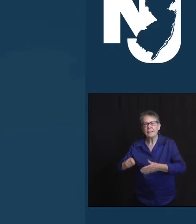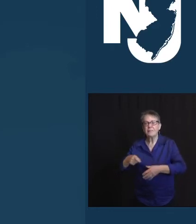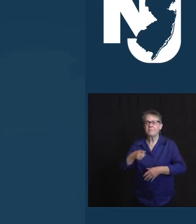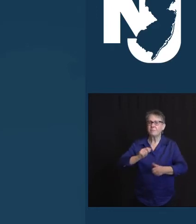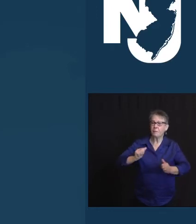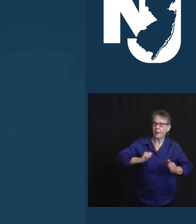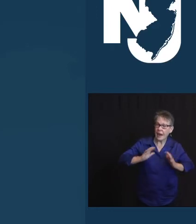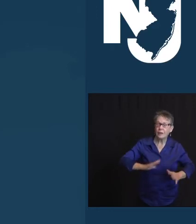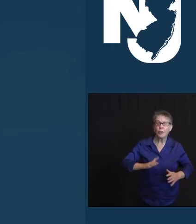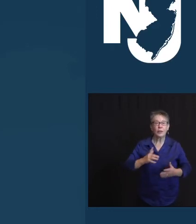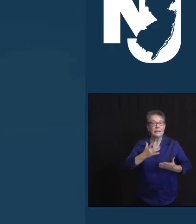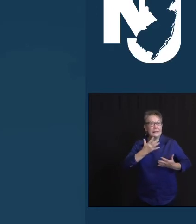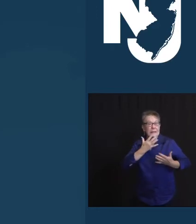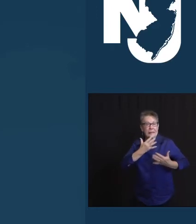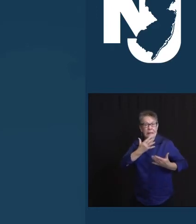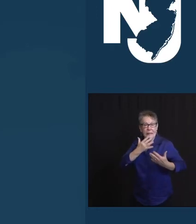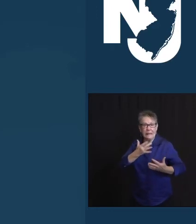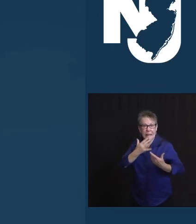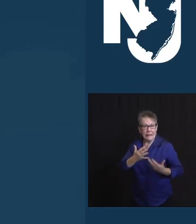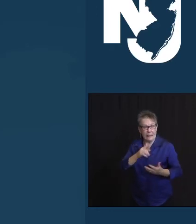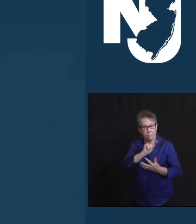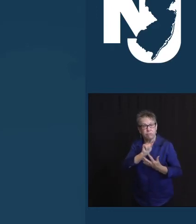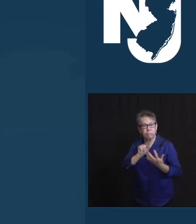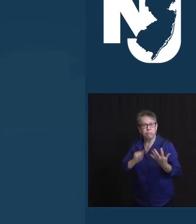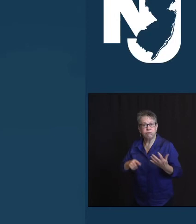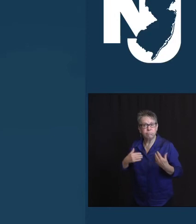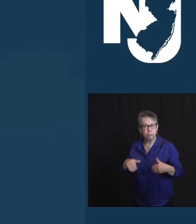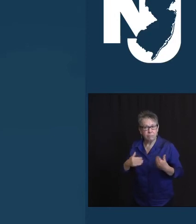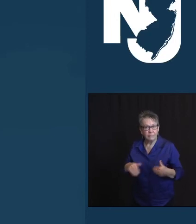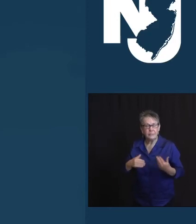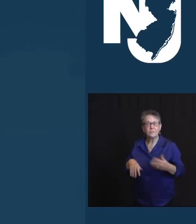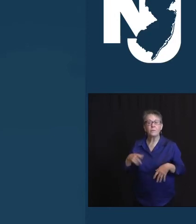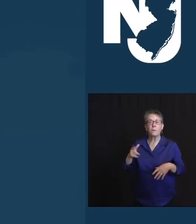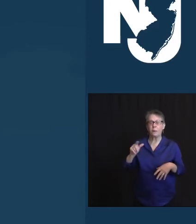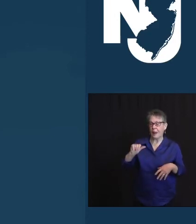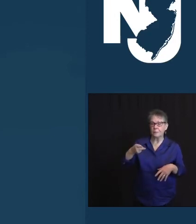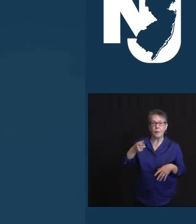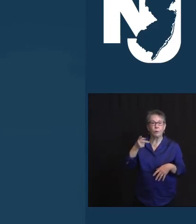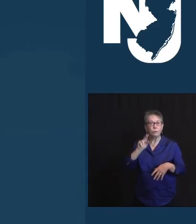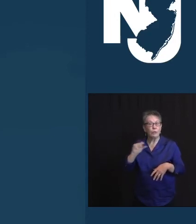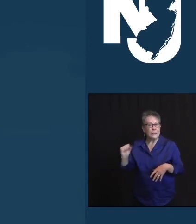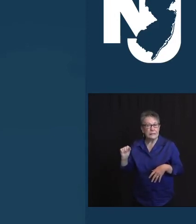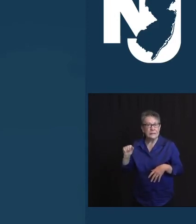at Red Oak Music Theater in Lakewood, with Asbury Park's premier theater company,